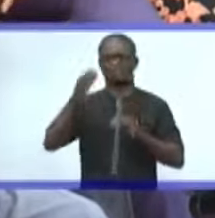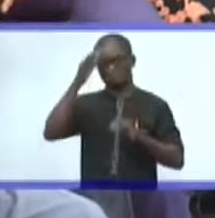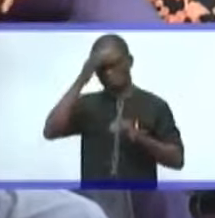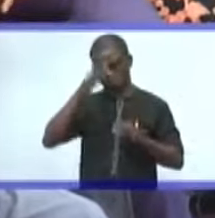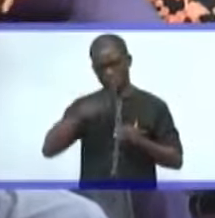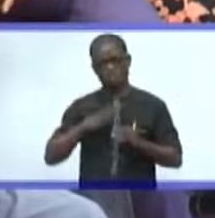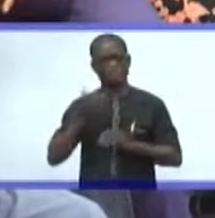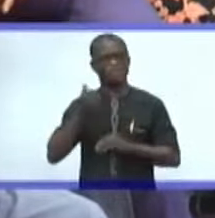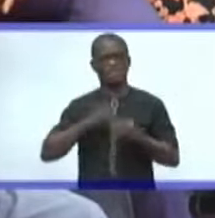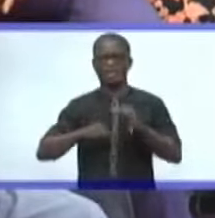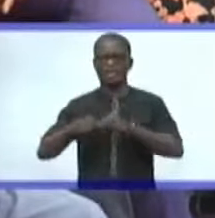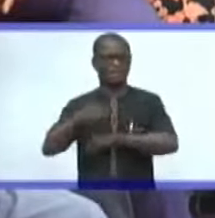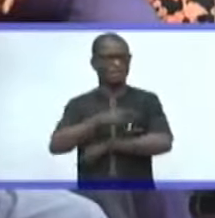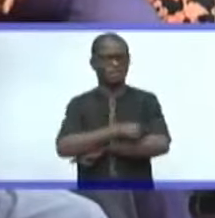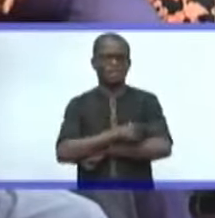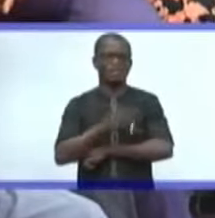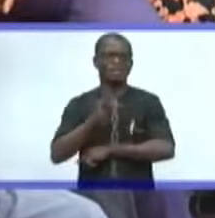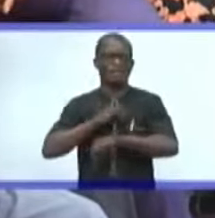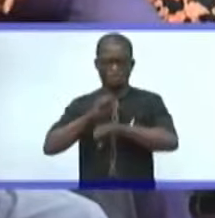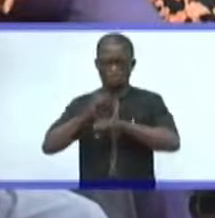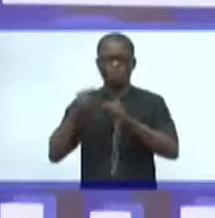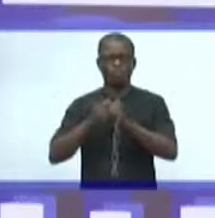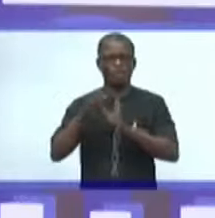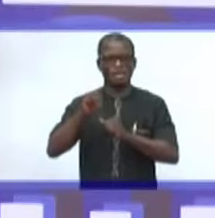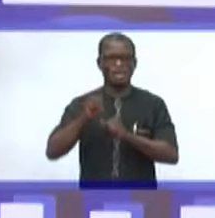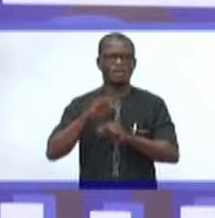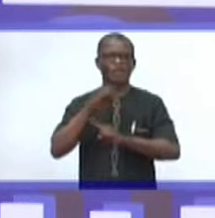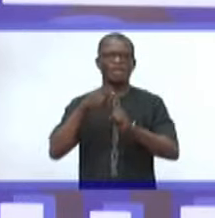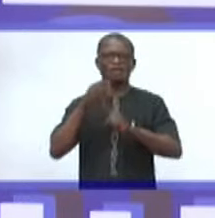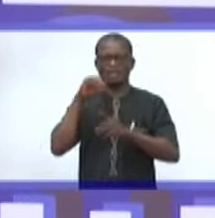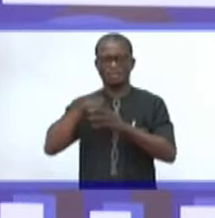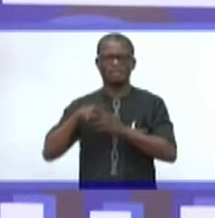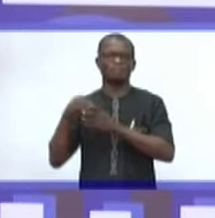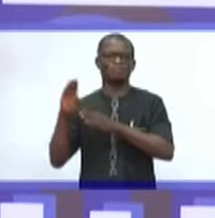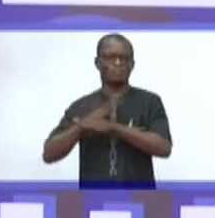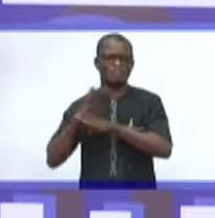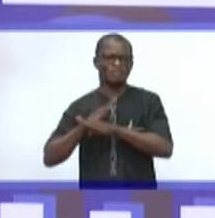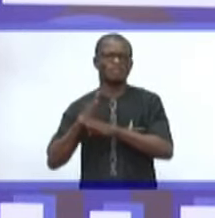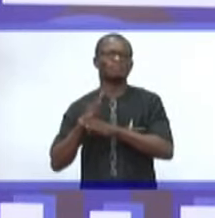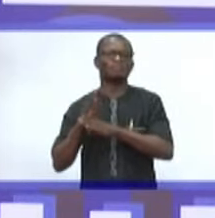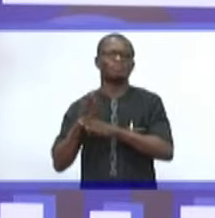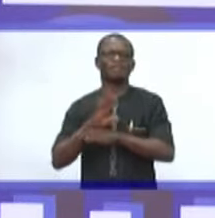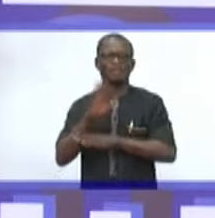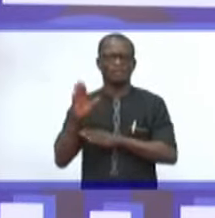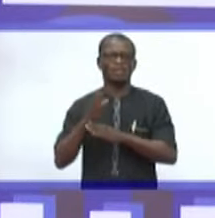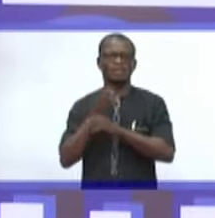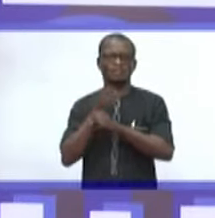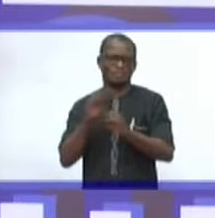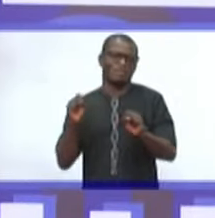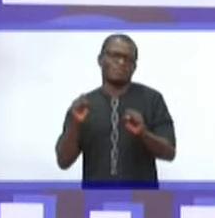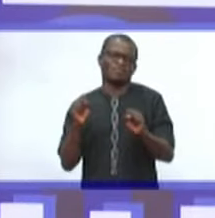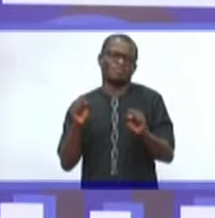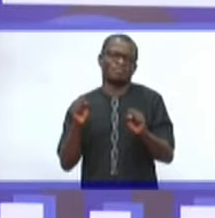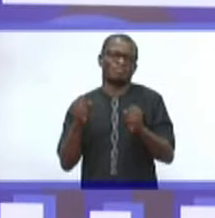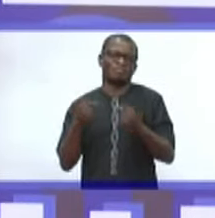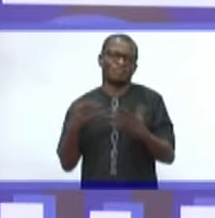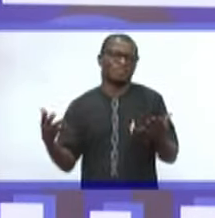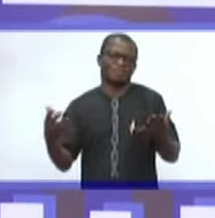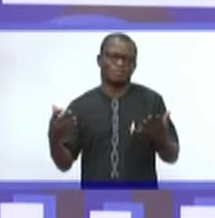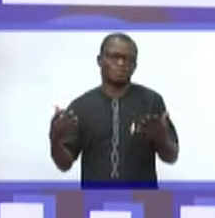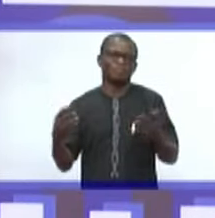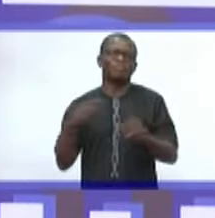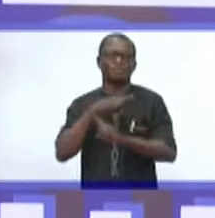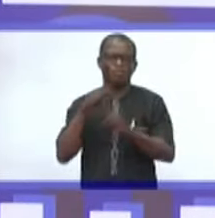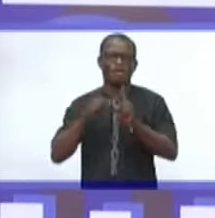Any day, anytime. I worked with them while I was in the banking industry. They saved the bank. When